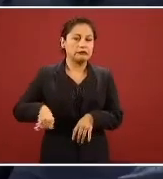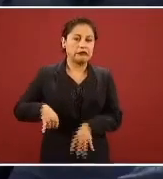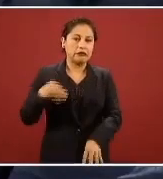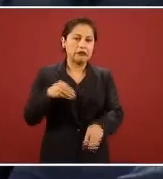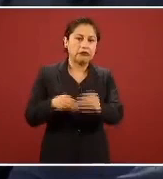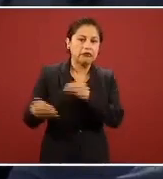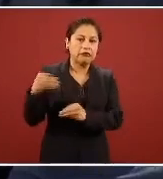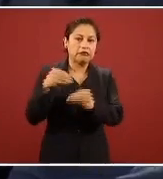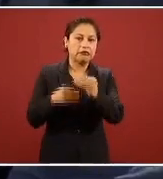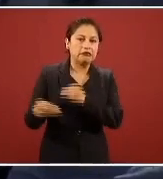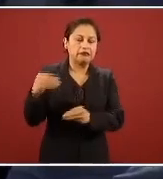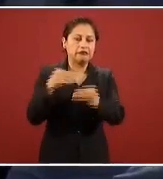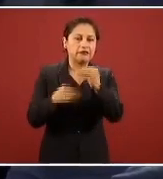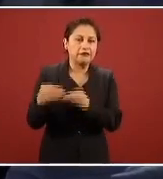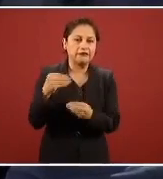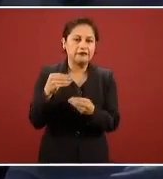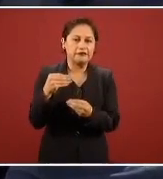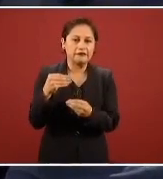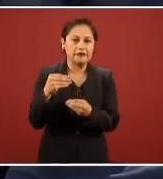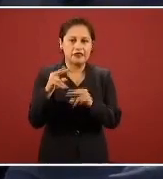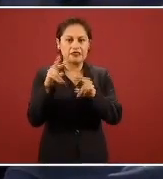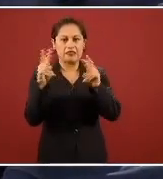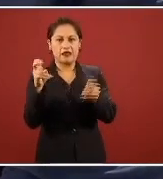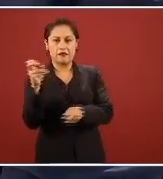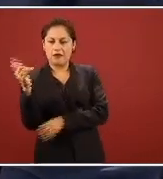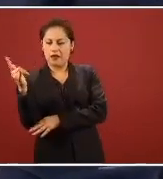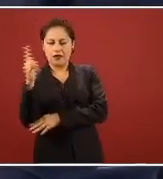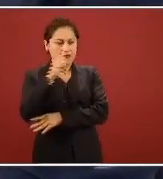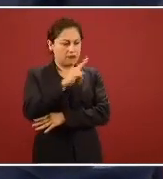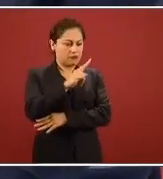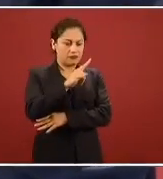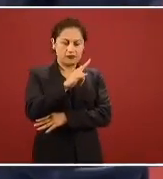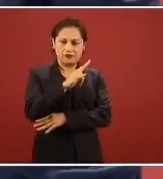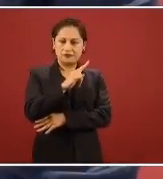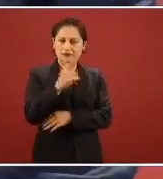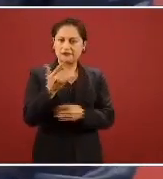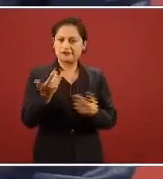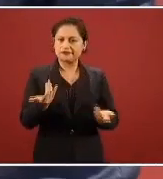matter. Por este motivo. For this reason.